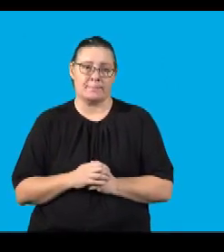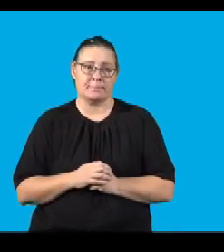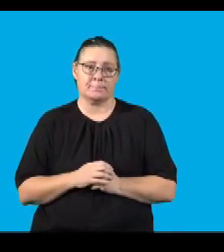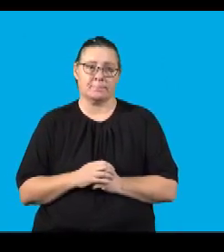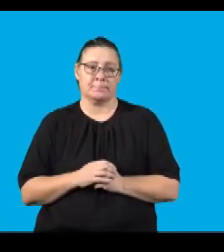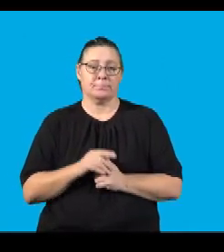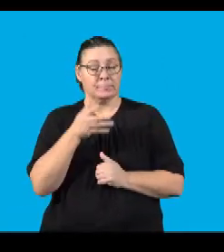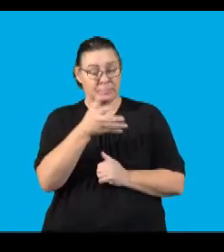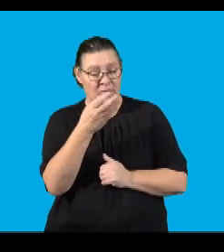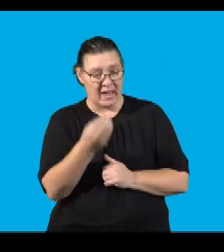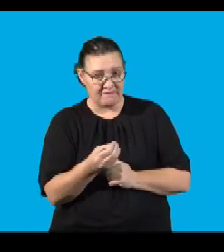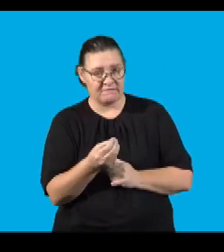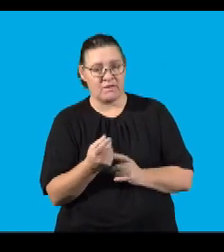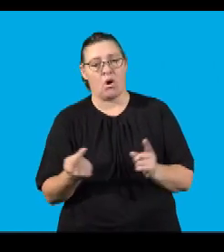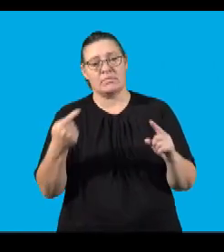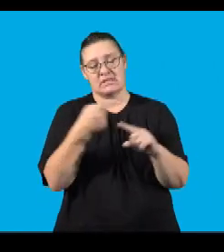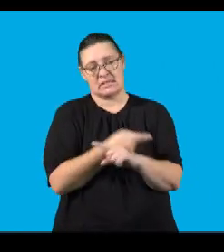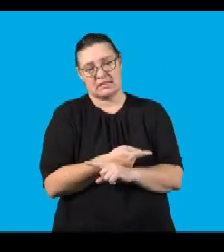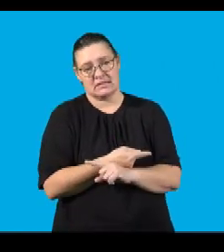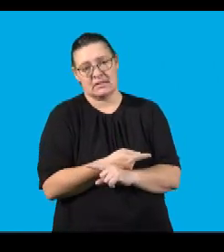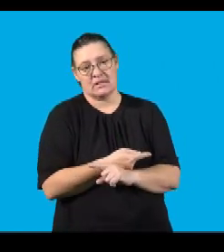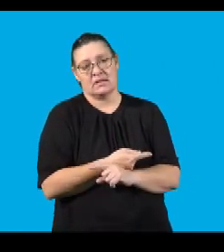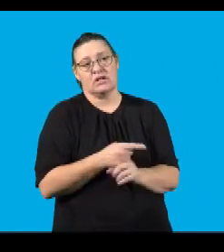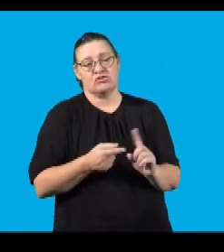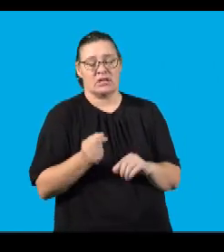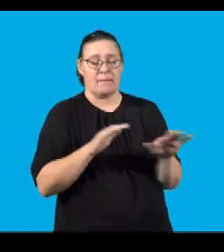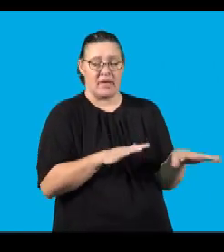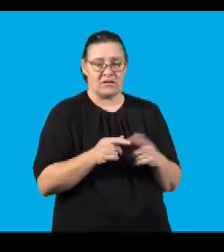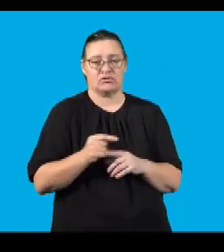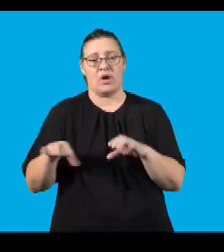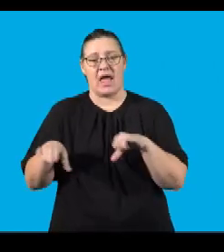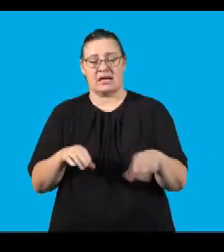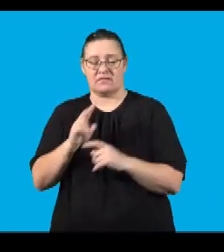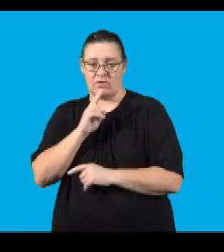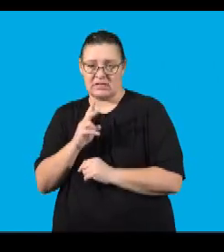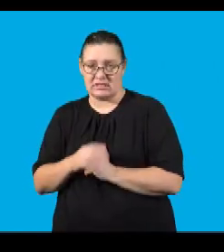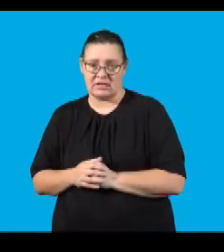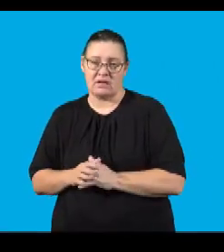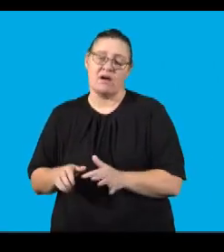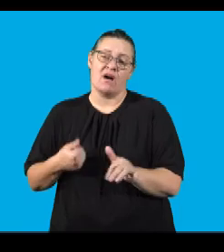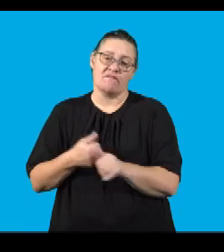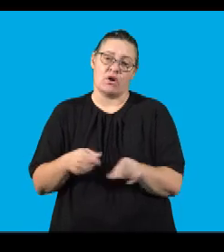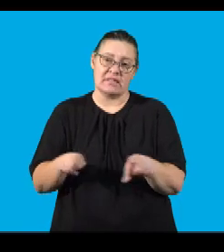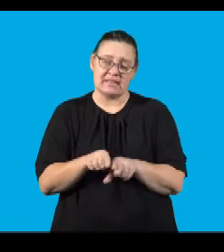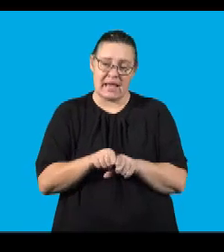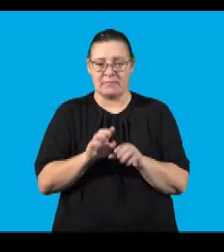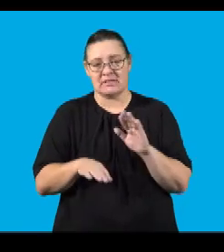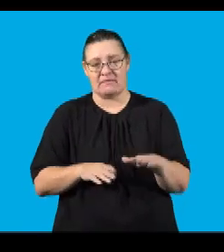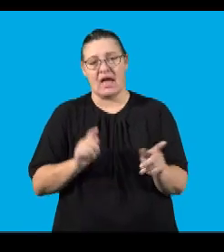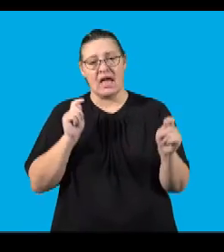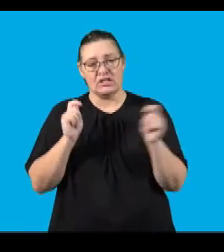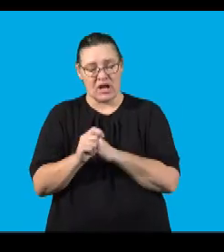Here you have the opposite where you have to change it from the passive voice to the active voice. You follow those same steps, adjust the